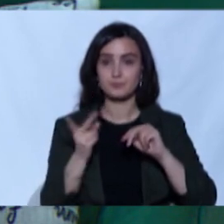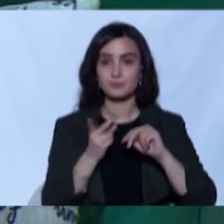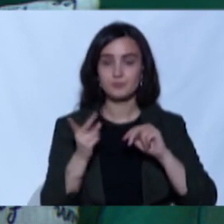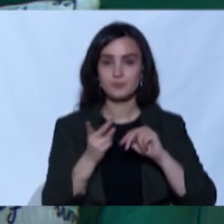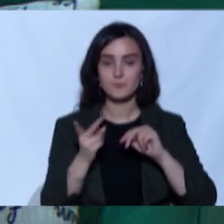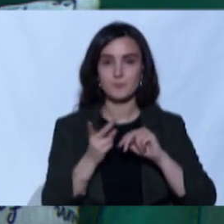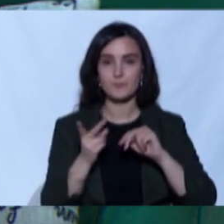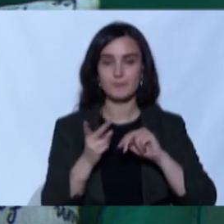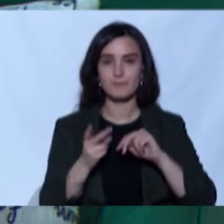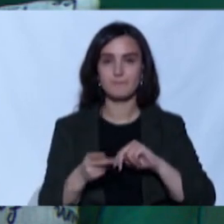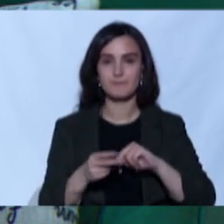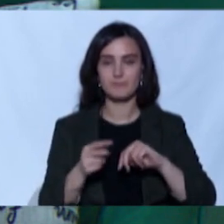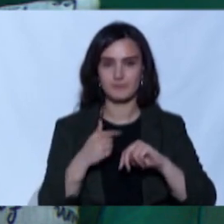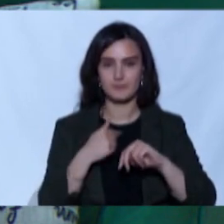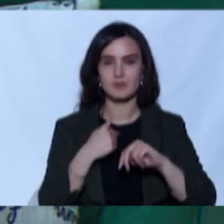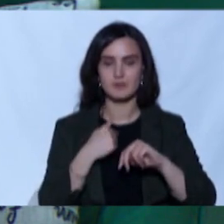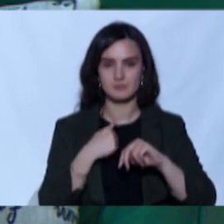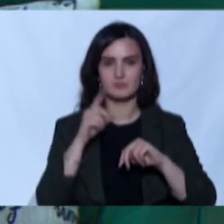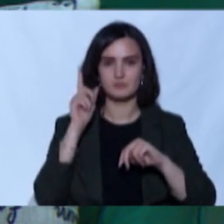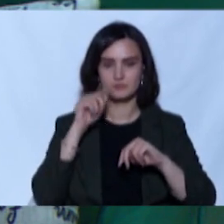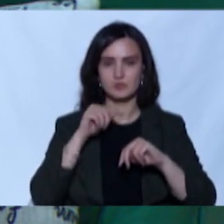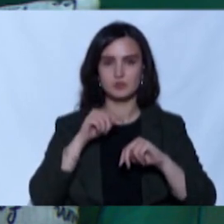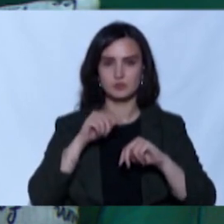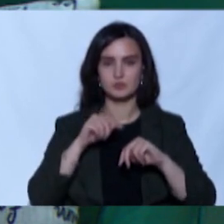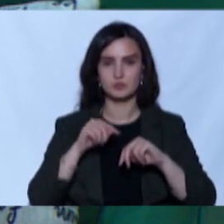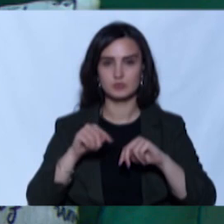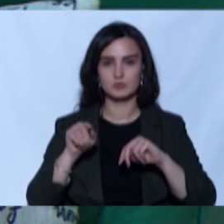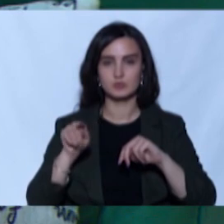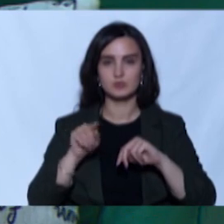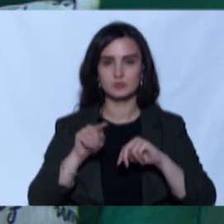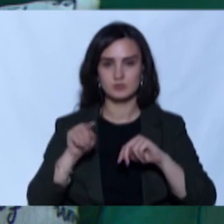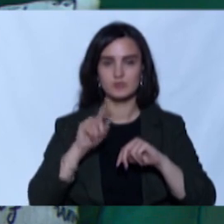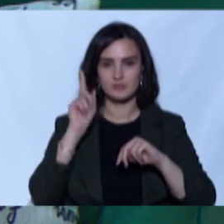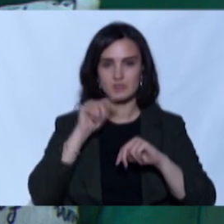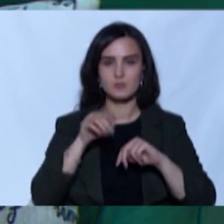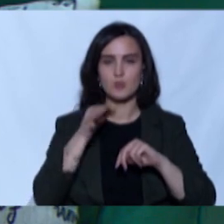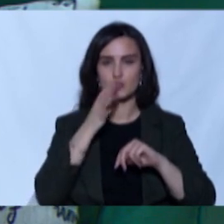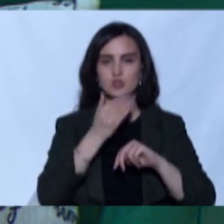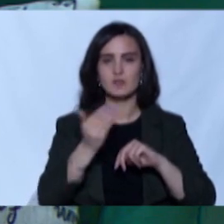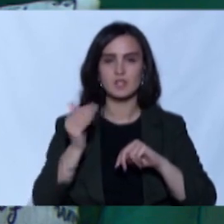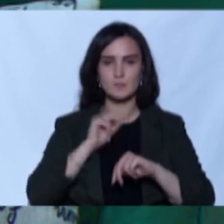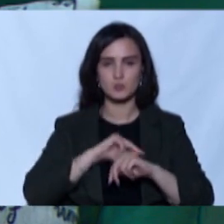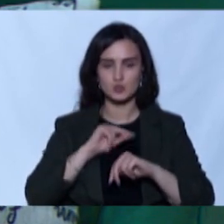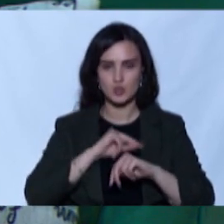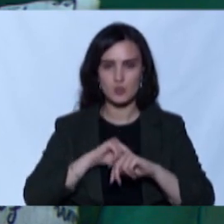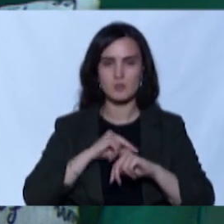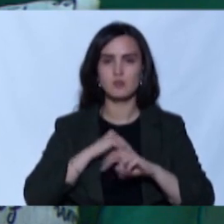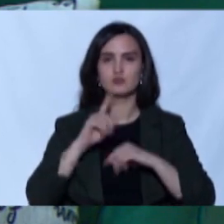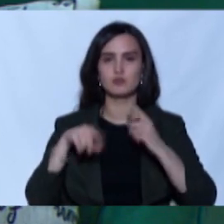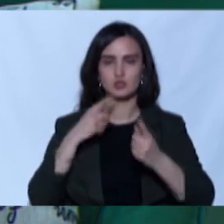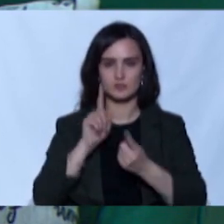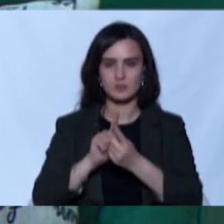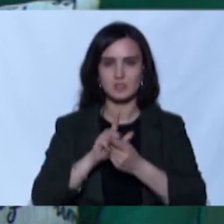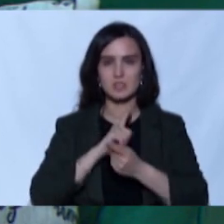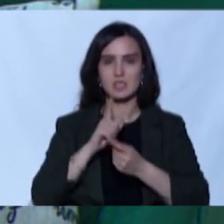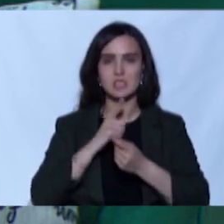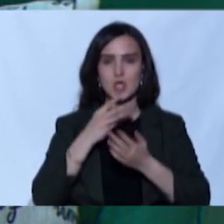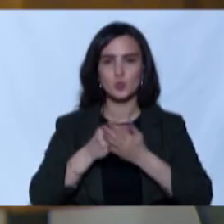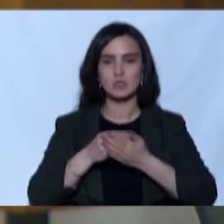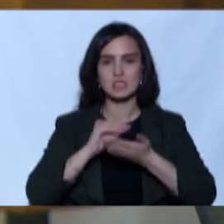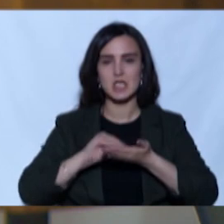that, I want you guys to reproduce more of what you've already done. I really like your work, and we will meet again, and we will read each other's work,